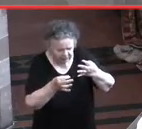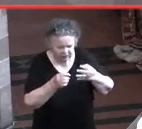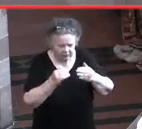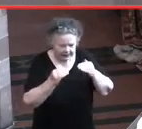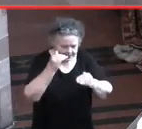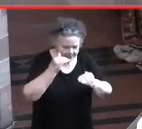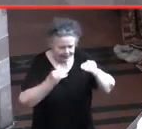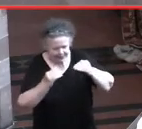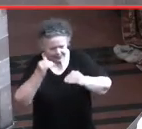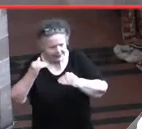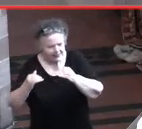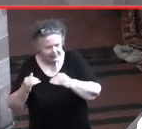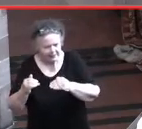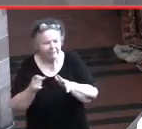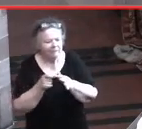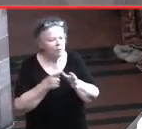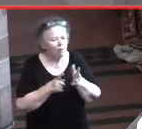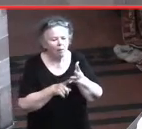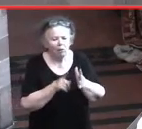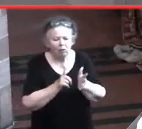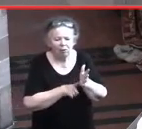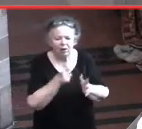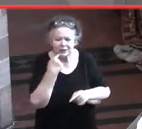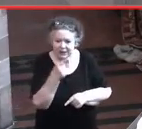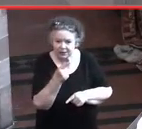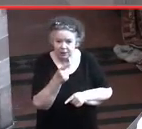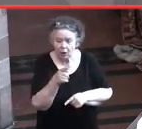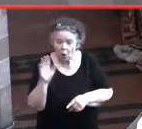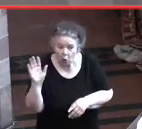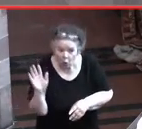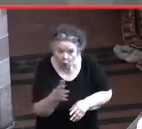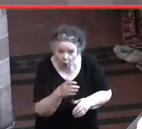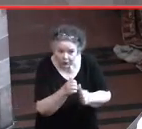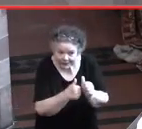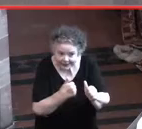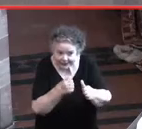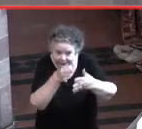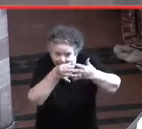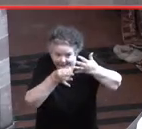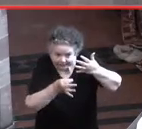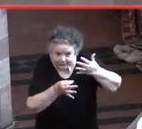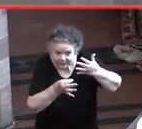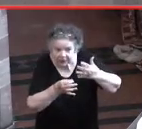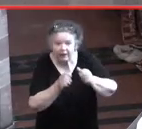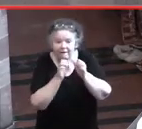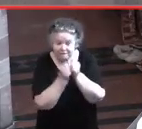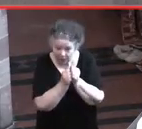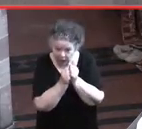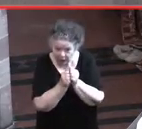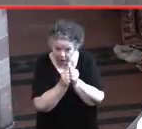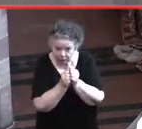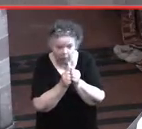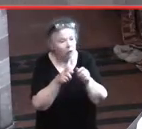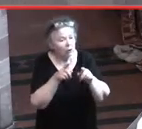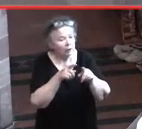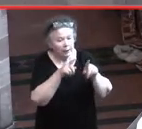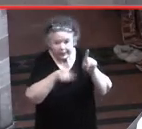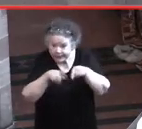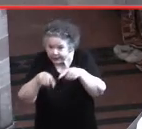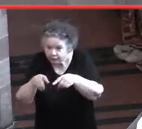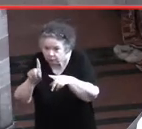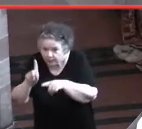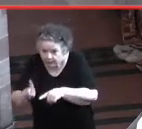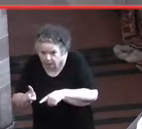Paul reminds them they're called to value all sorts of gifts and all sorts of people fully and